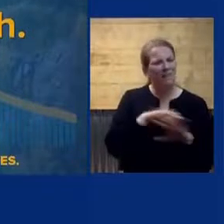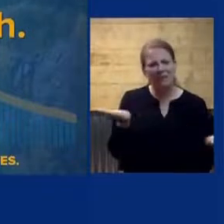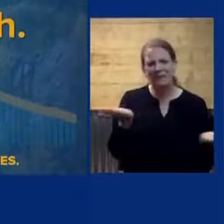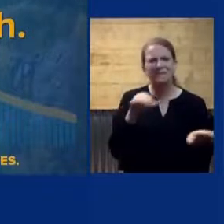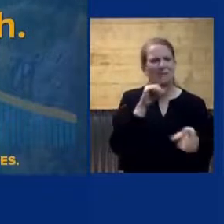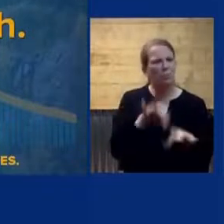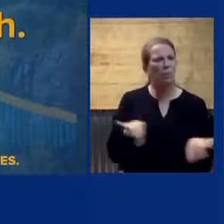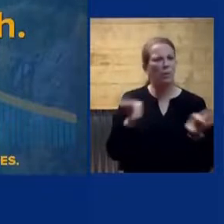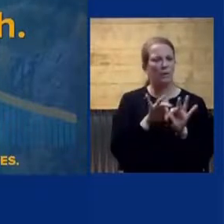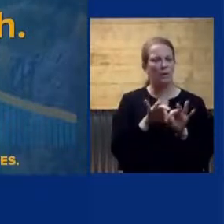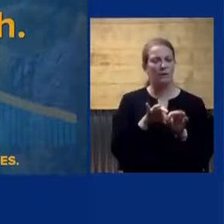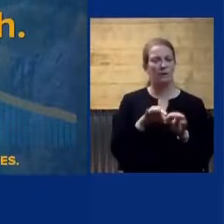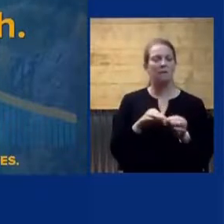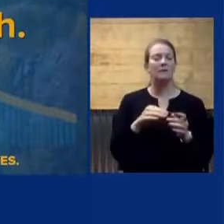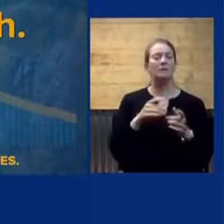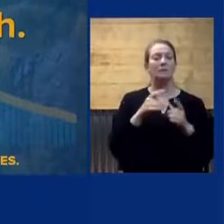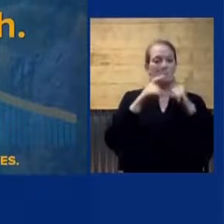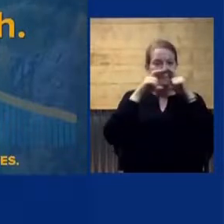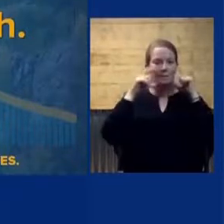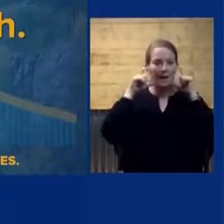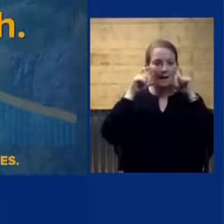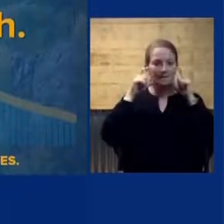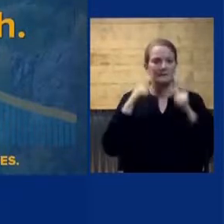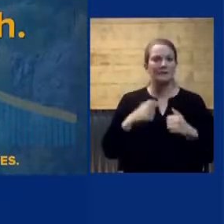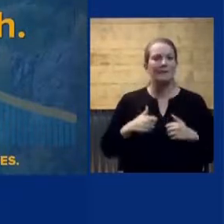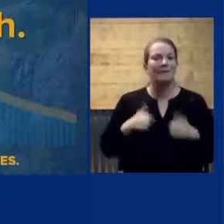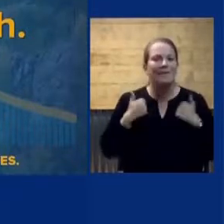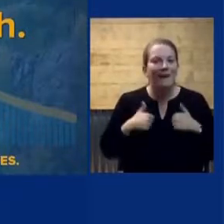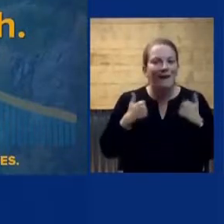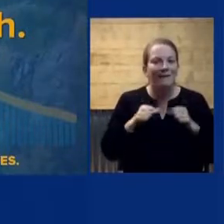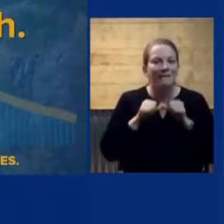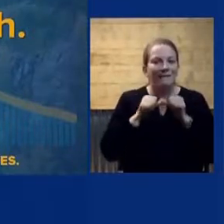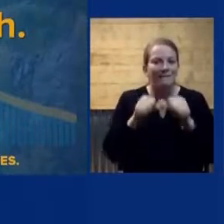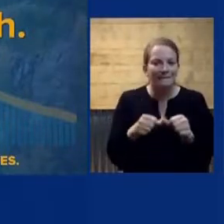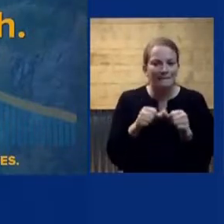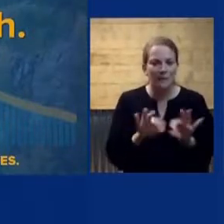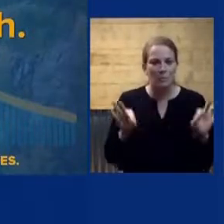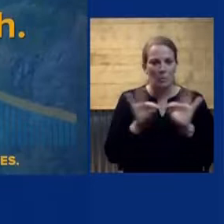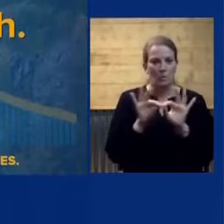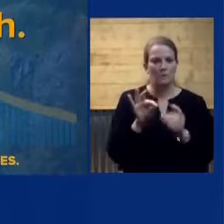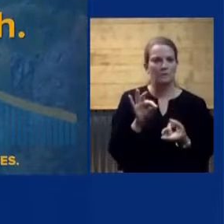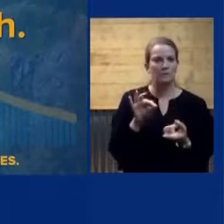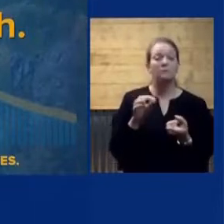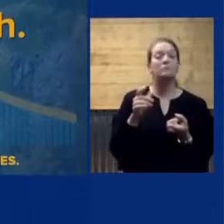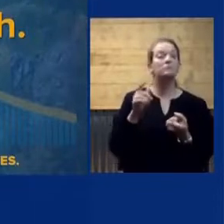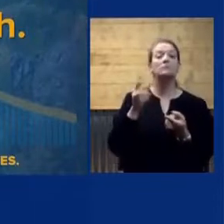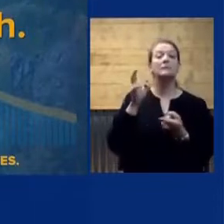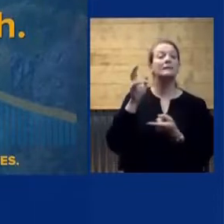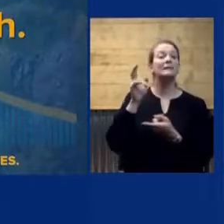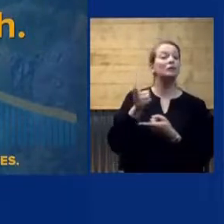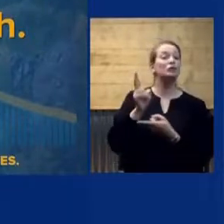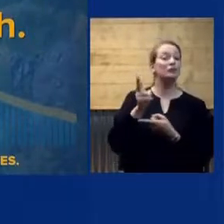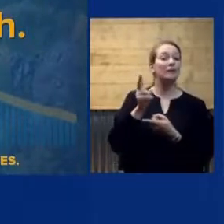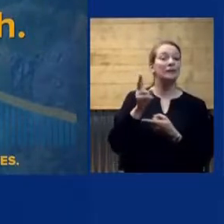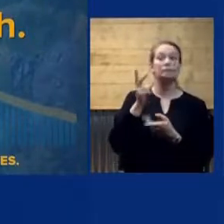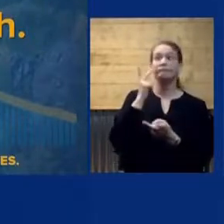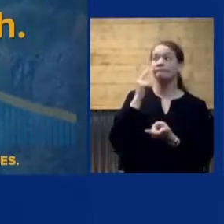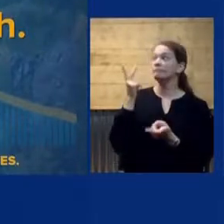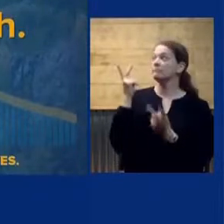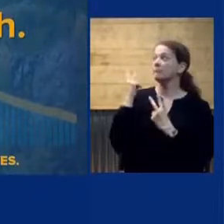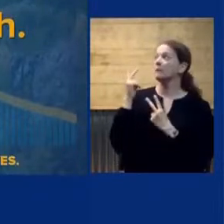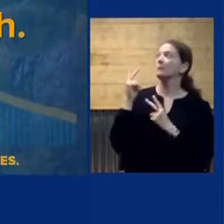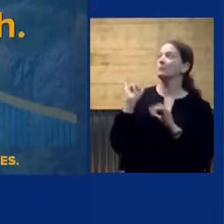more important, this point in history. When they look back at this point in history, the decisions we make